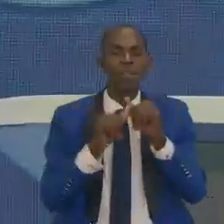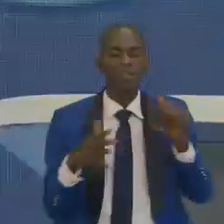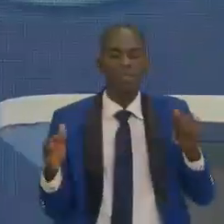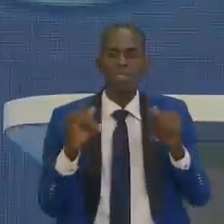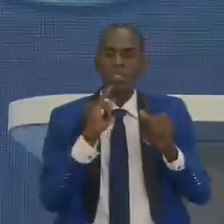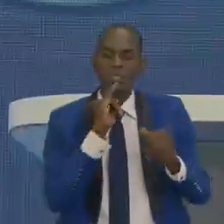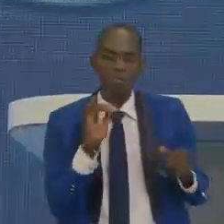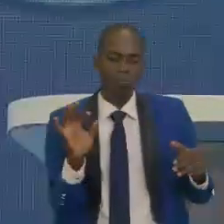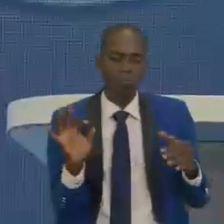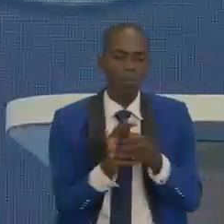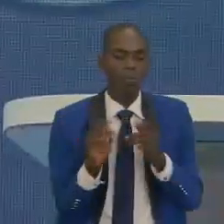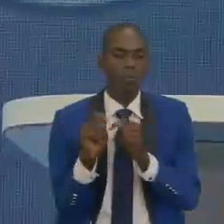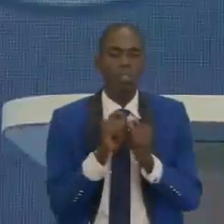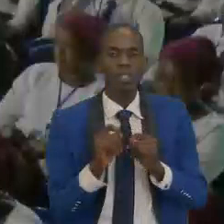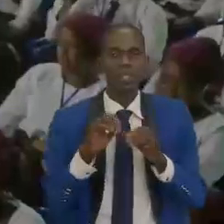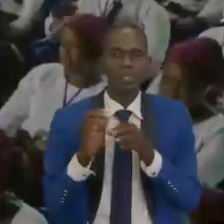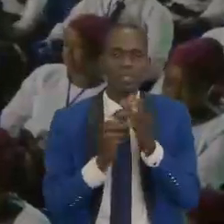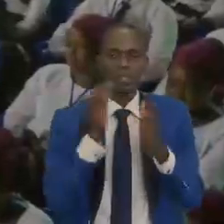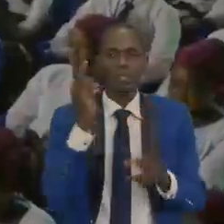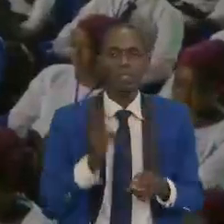Jesus' name. Amen.